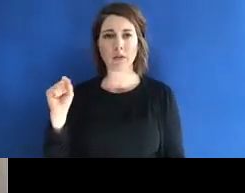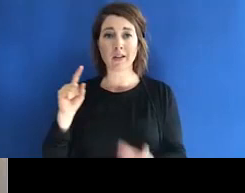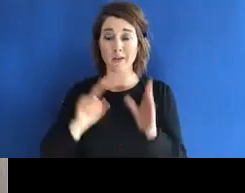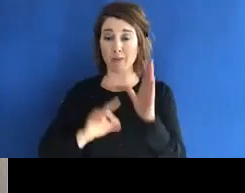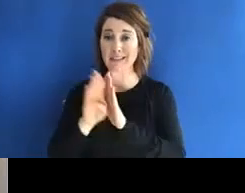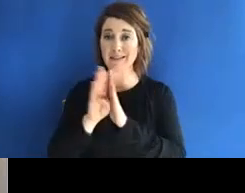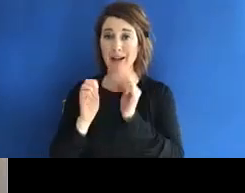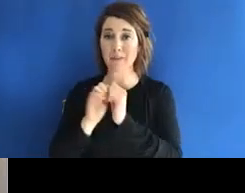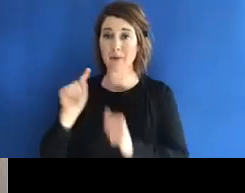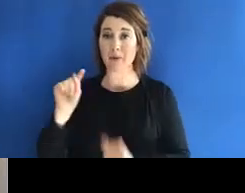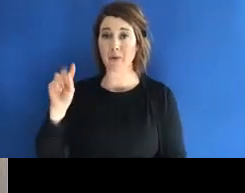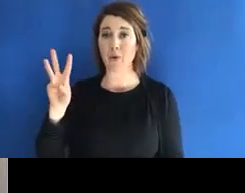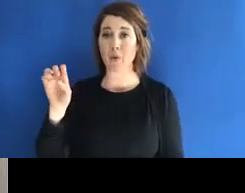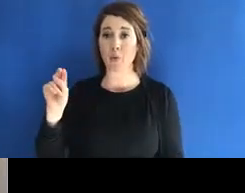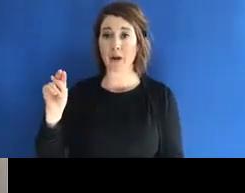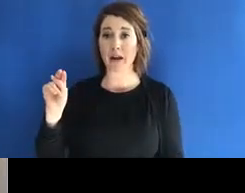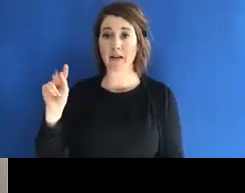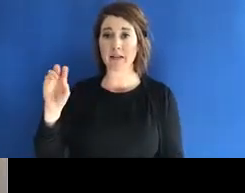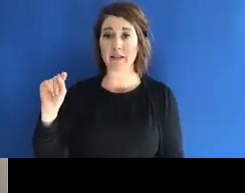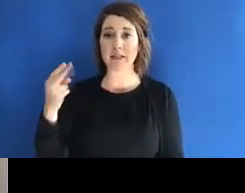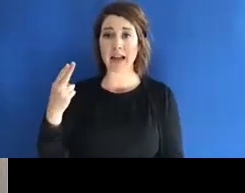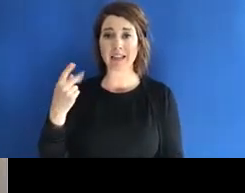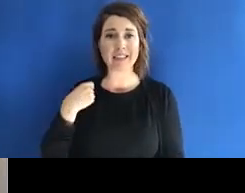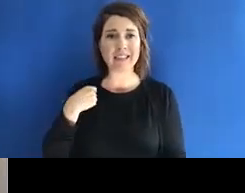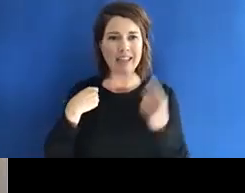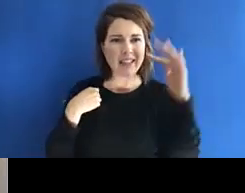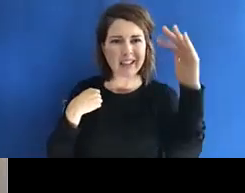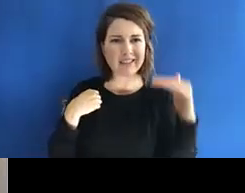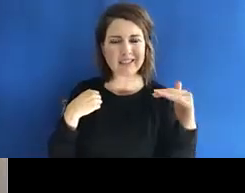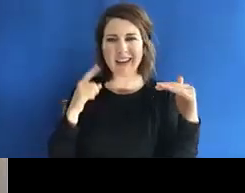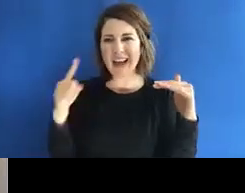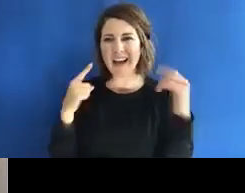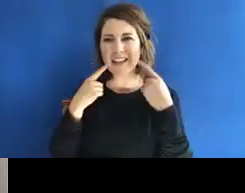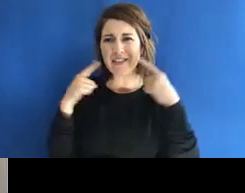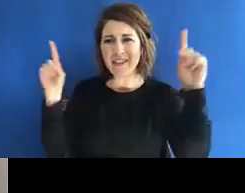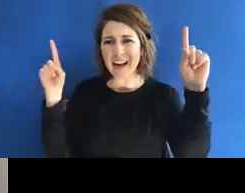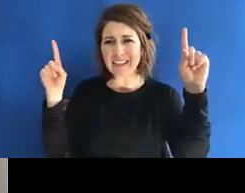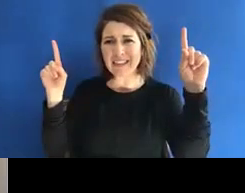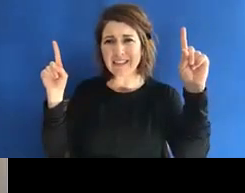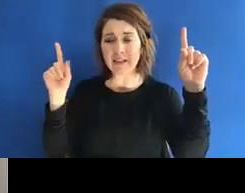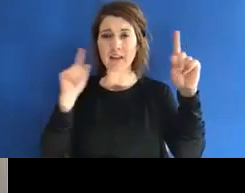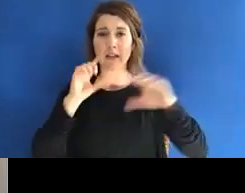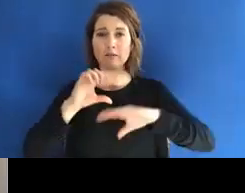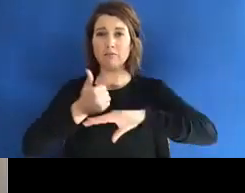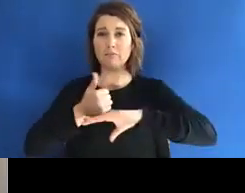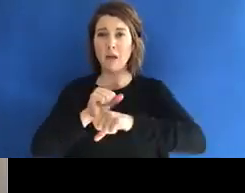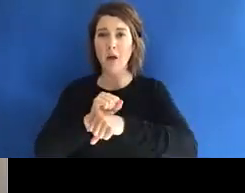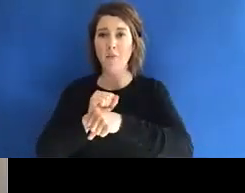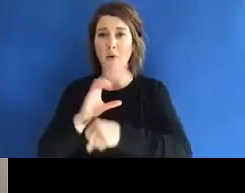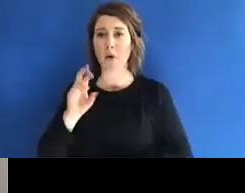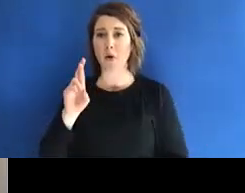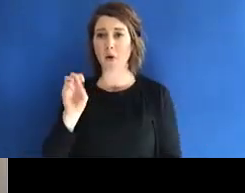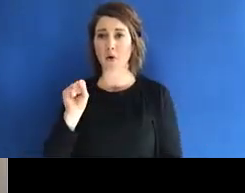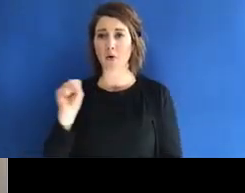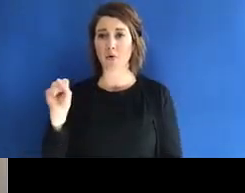past couple of years. An effectiveness in serving employers indicator crosswalk, specifically targeted for